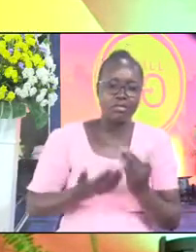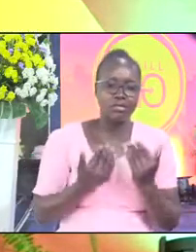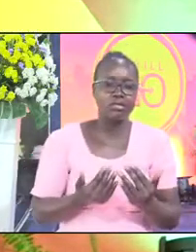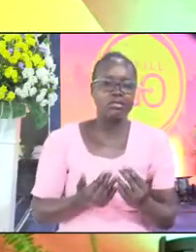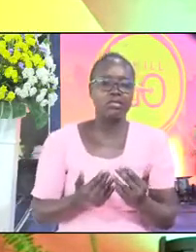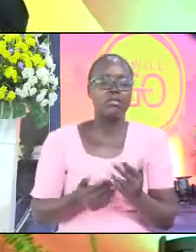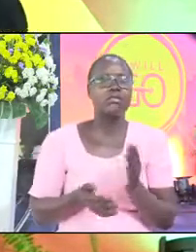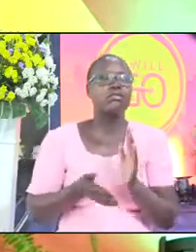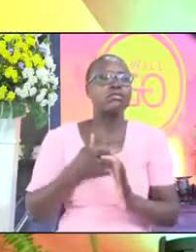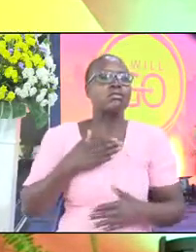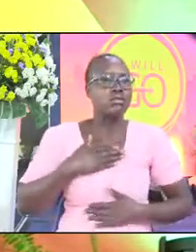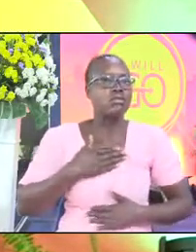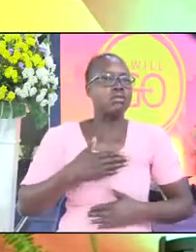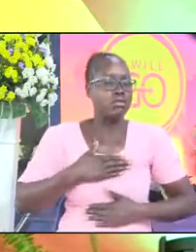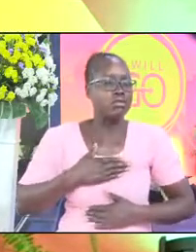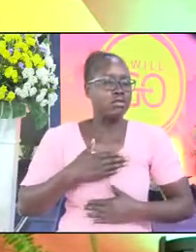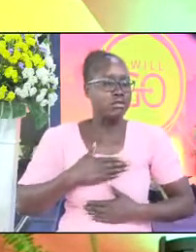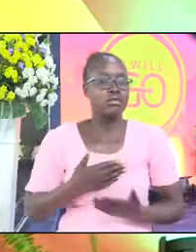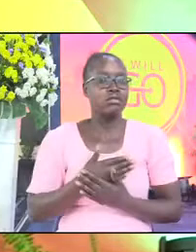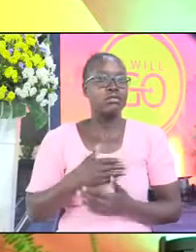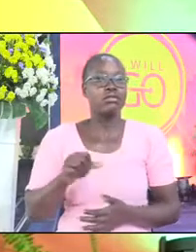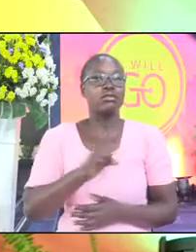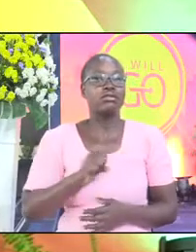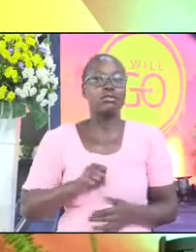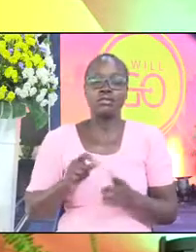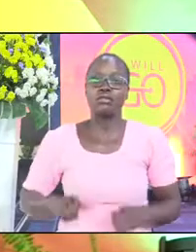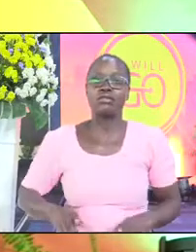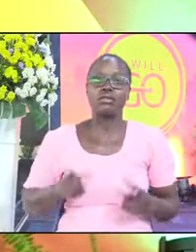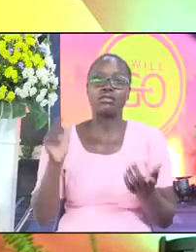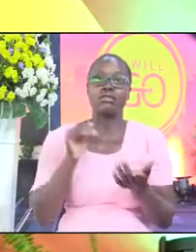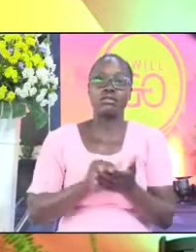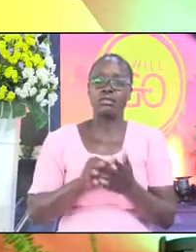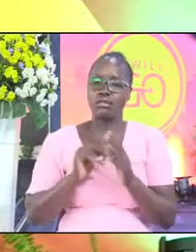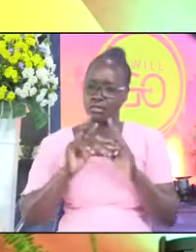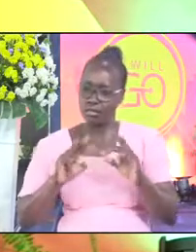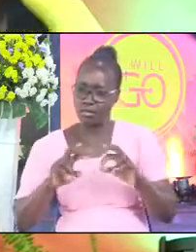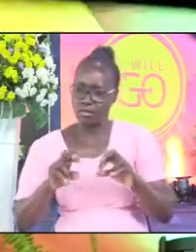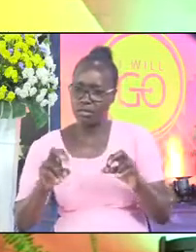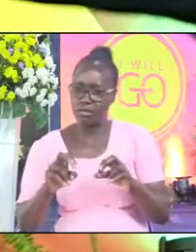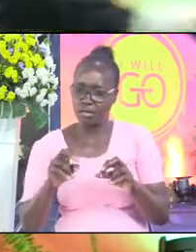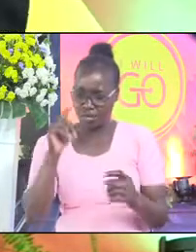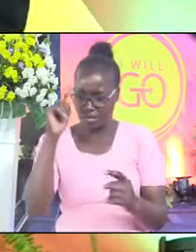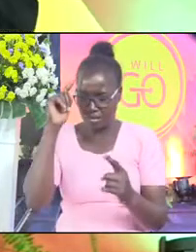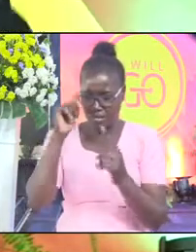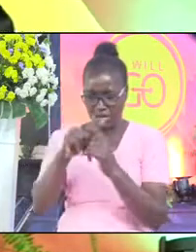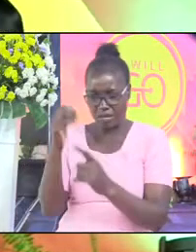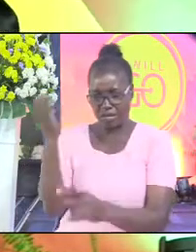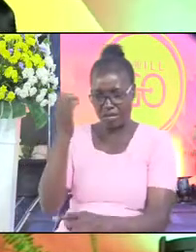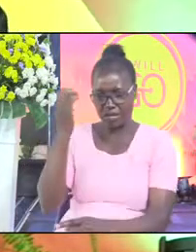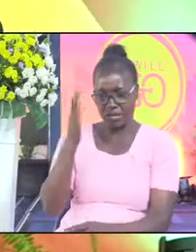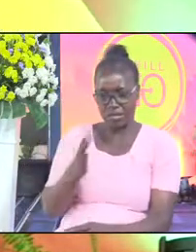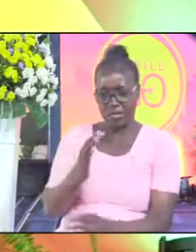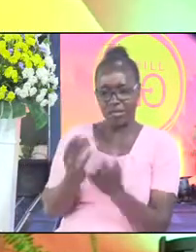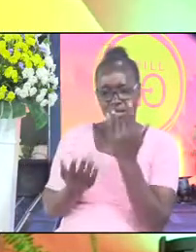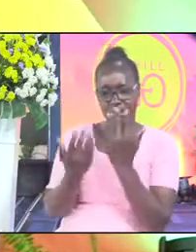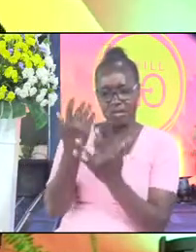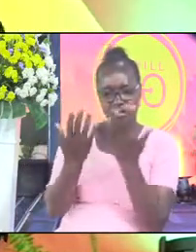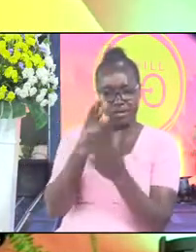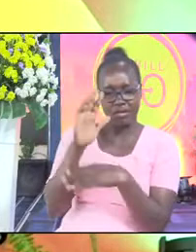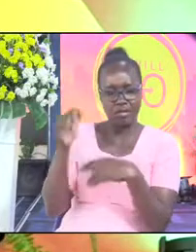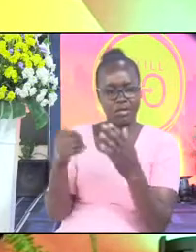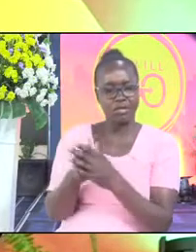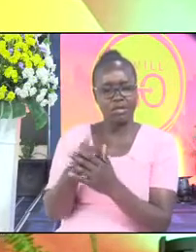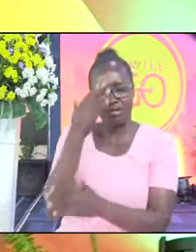children dashed. Samaria became alive. The city caught on evangelistic fire,